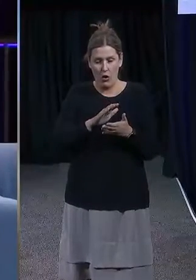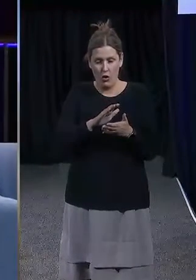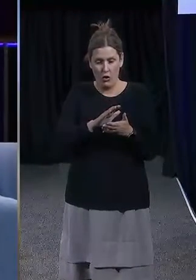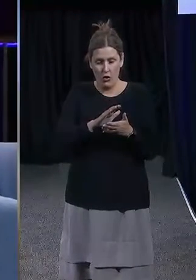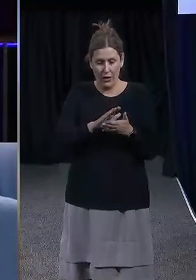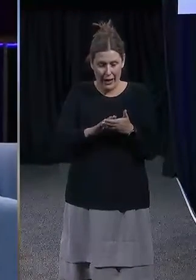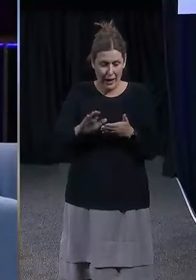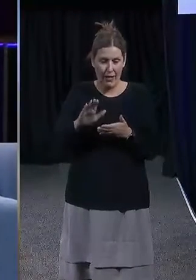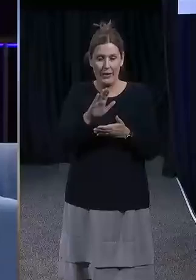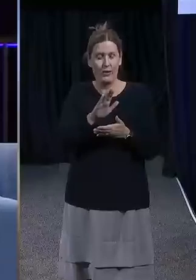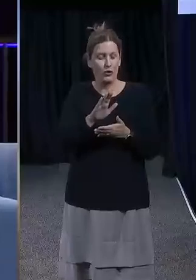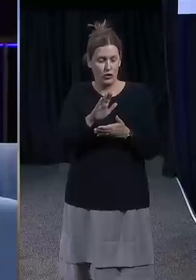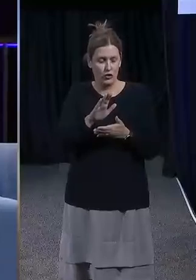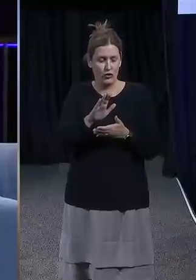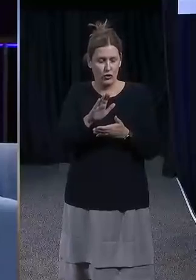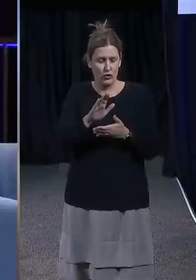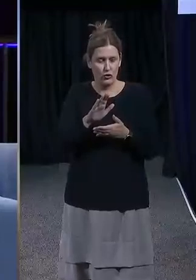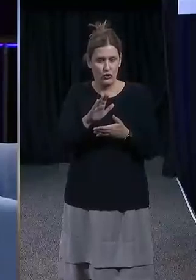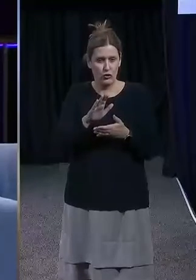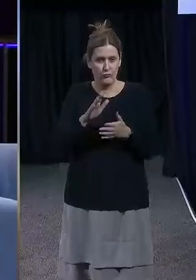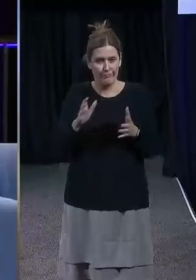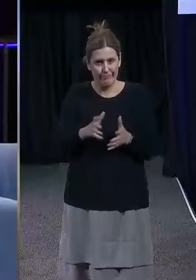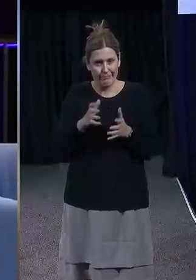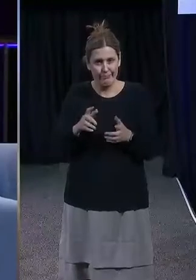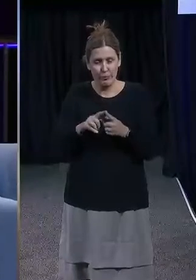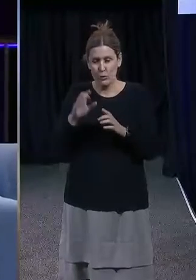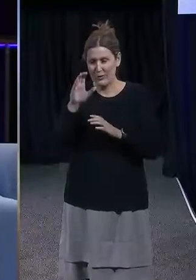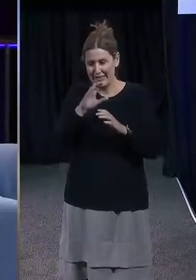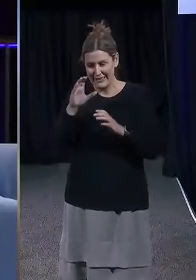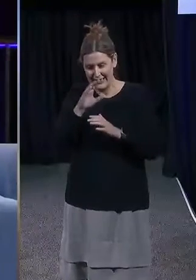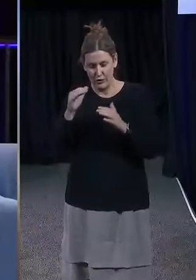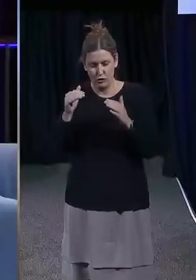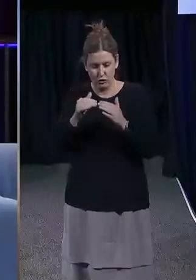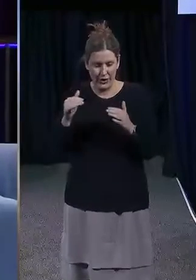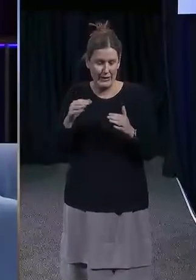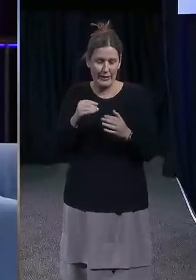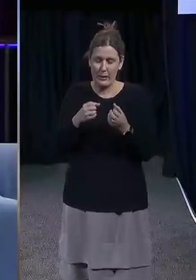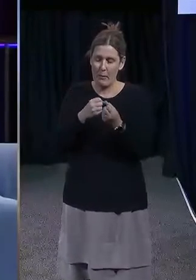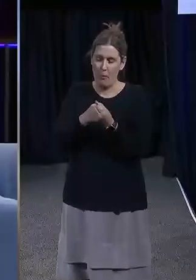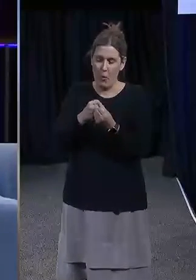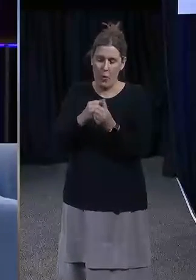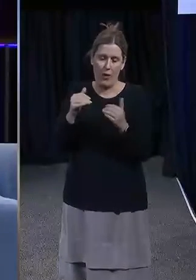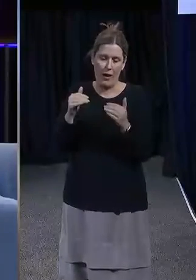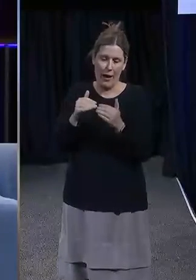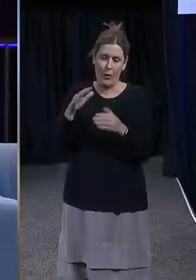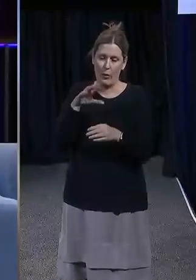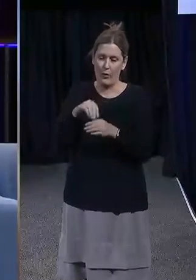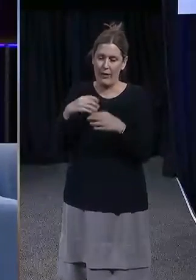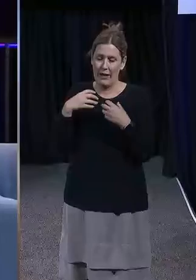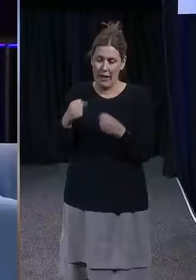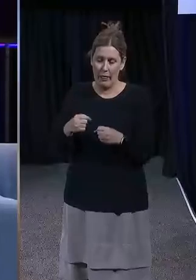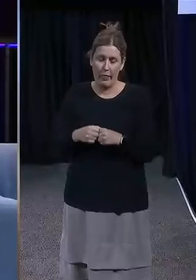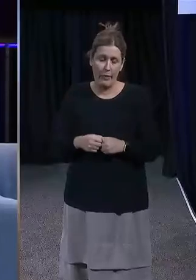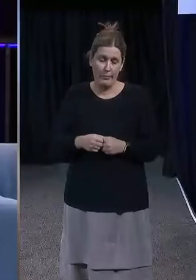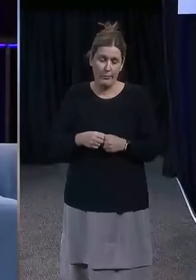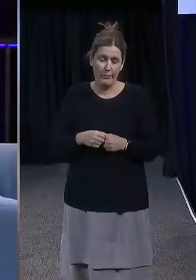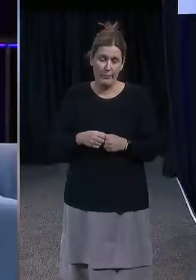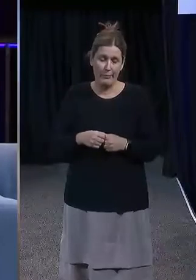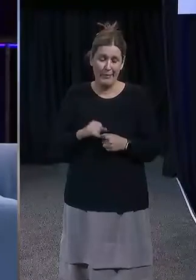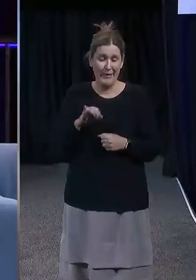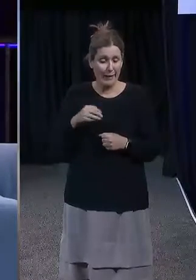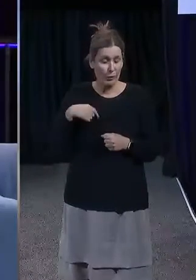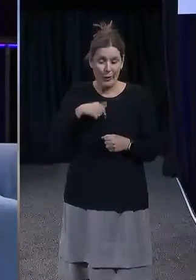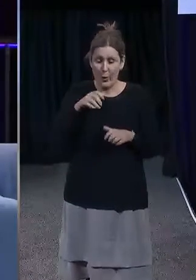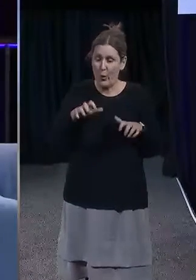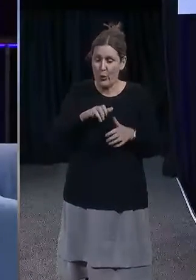us to seek justice, to support equity and health? What's at risk for all of us, from